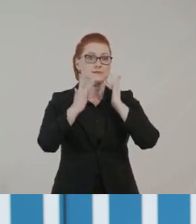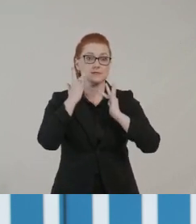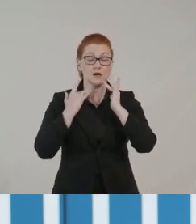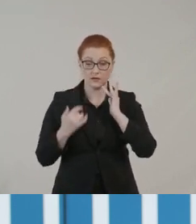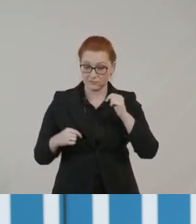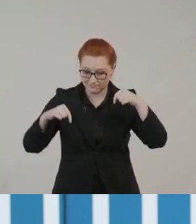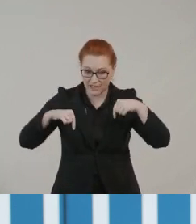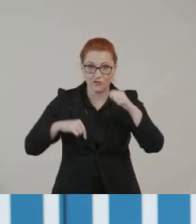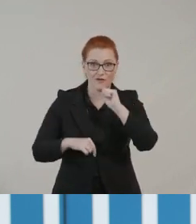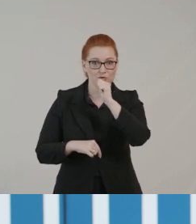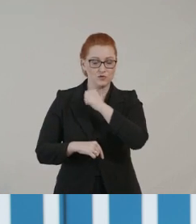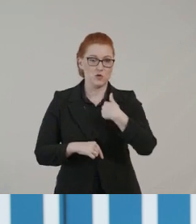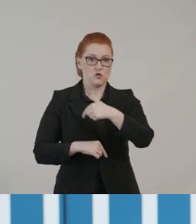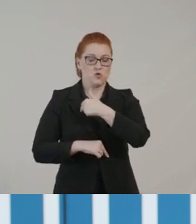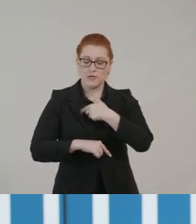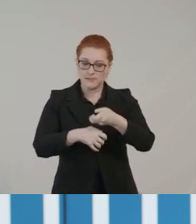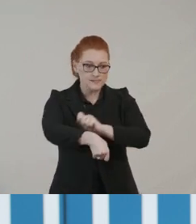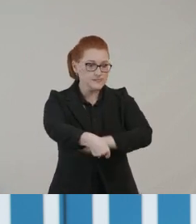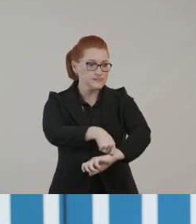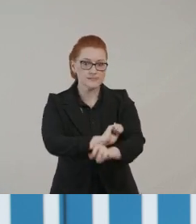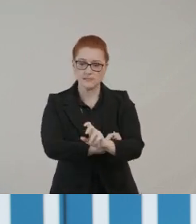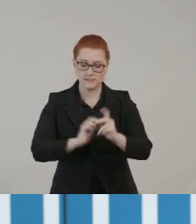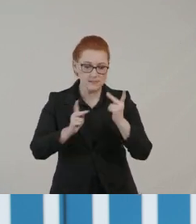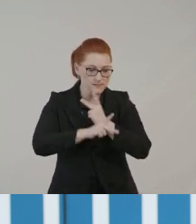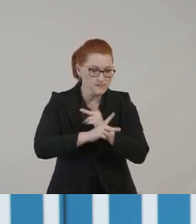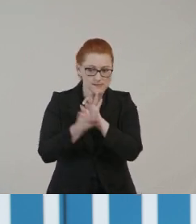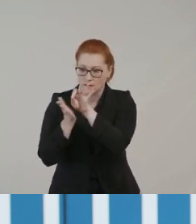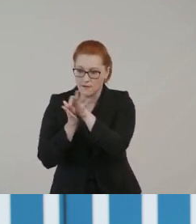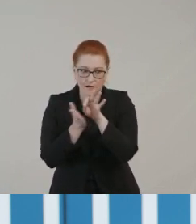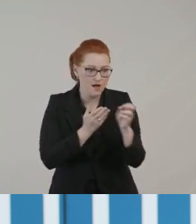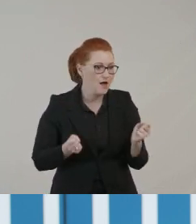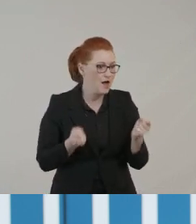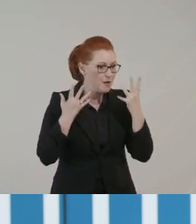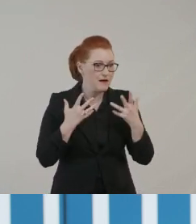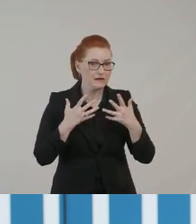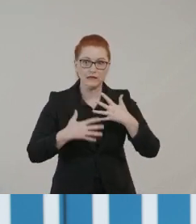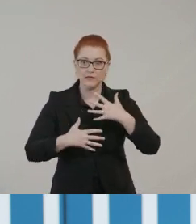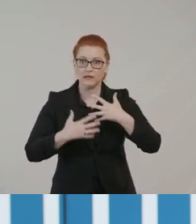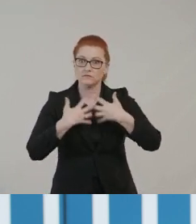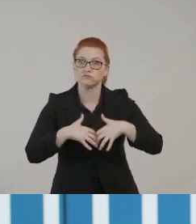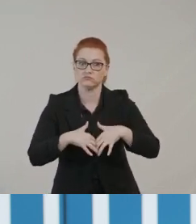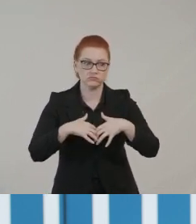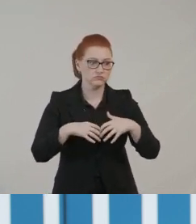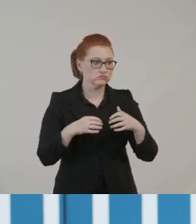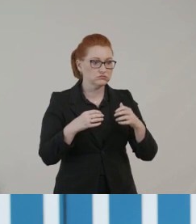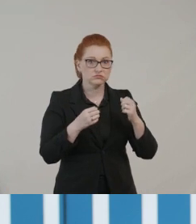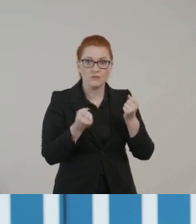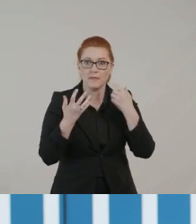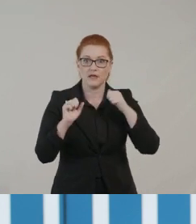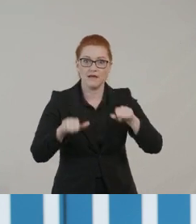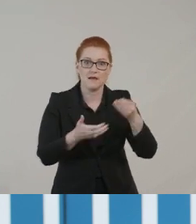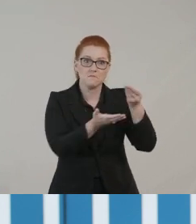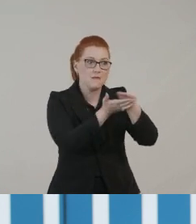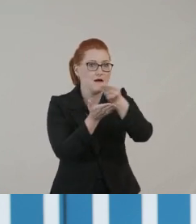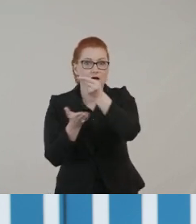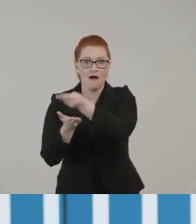many ventilators we had in the state, how many we could find, and how many we could acquire.